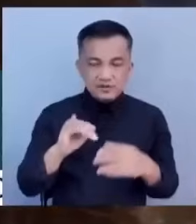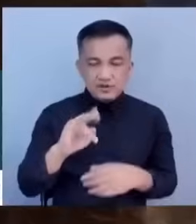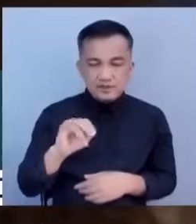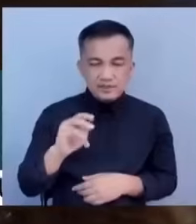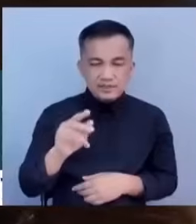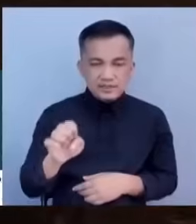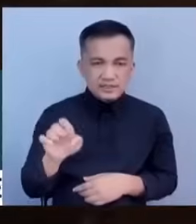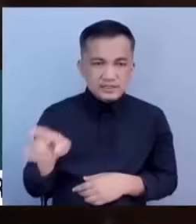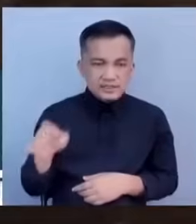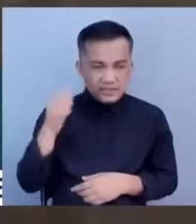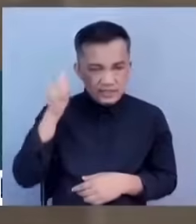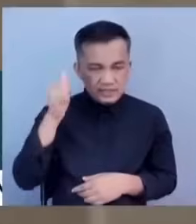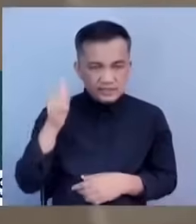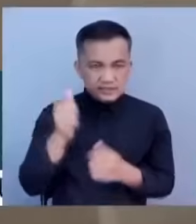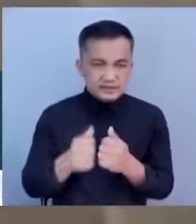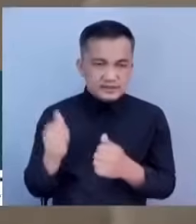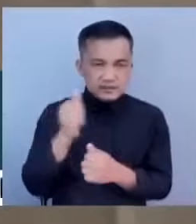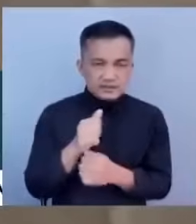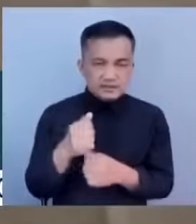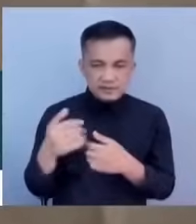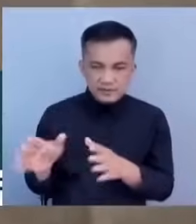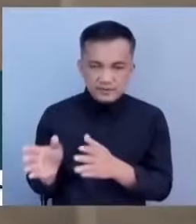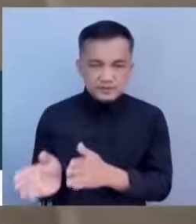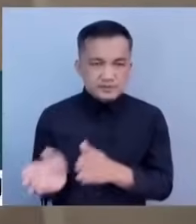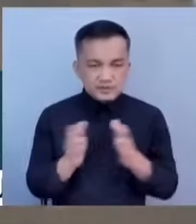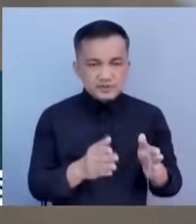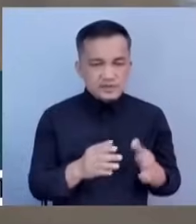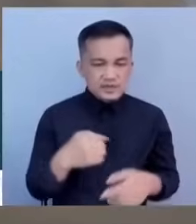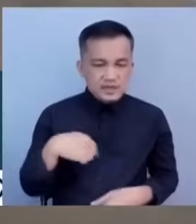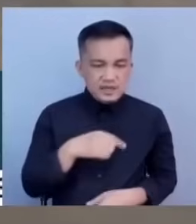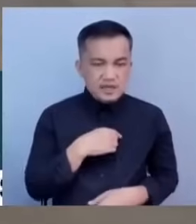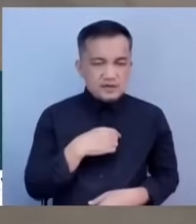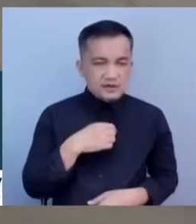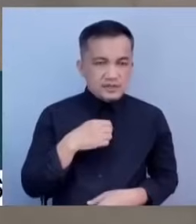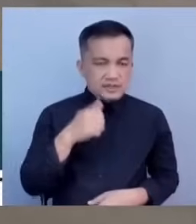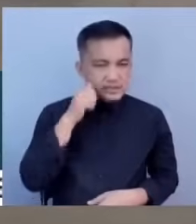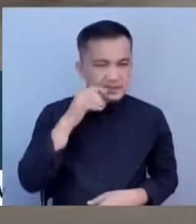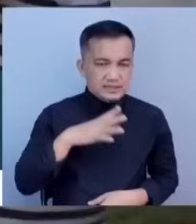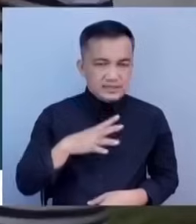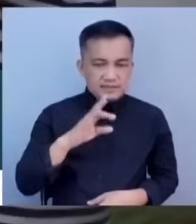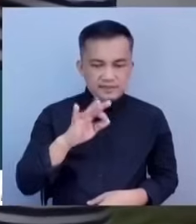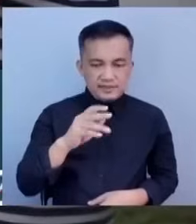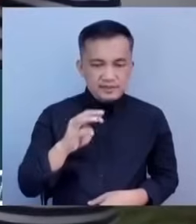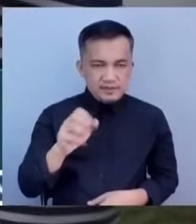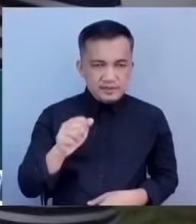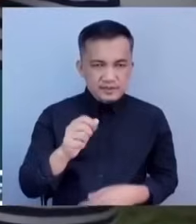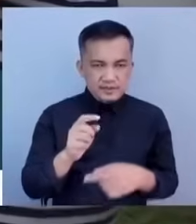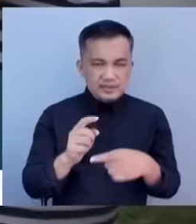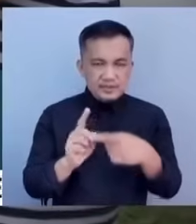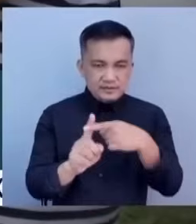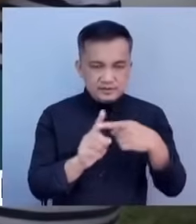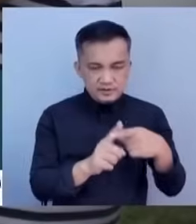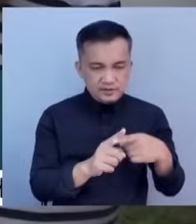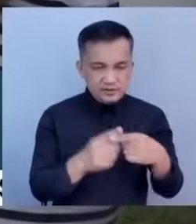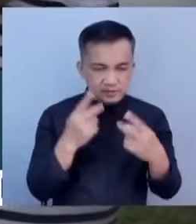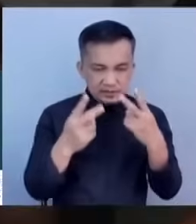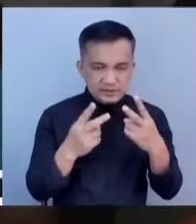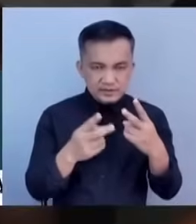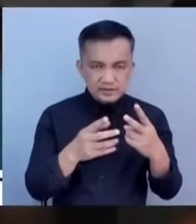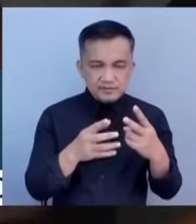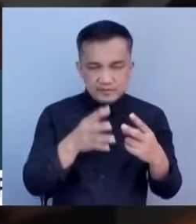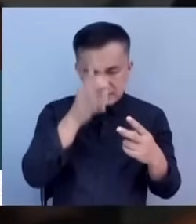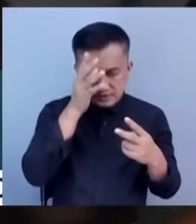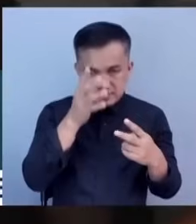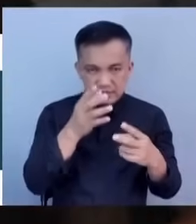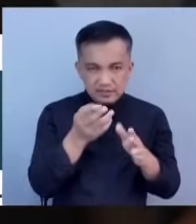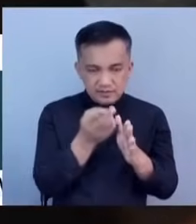administrator. From there, she went to the Our Lady of Fatima Catholic Cemetery to visit the graves of her father and other relatives.